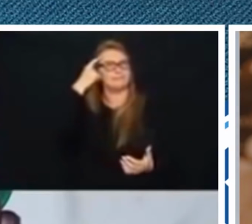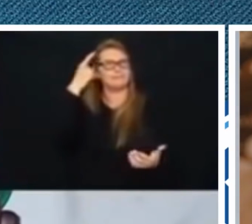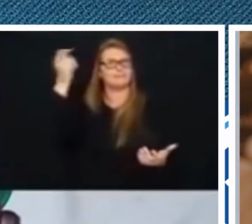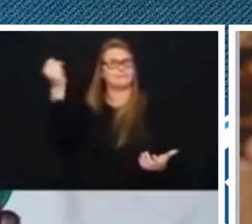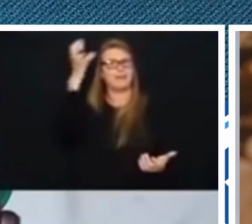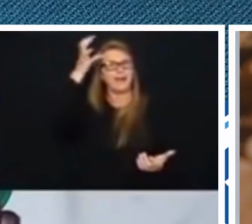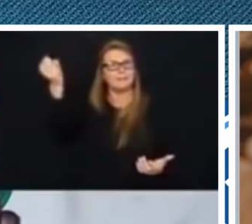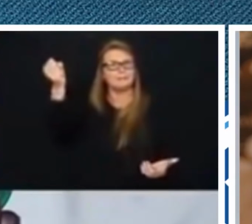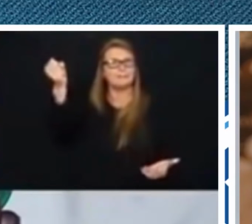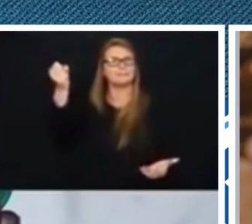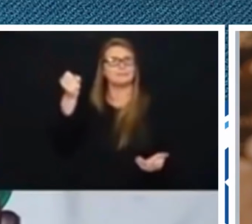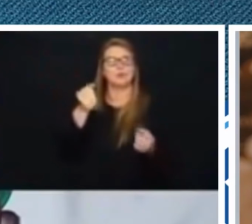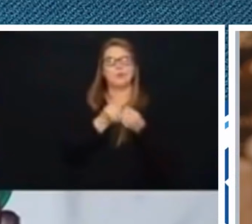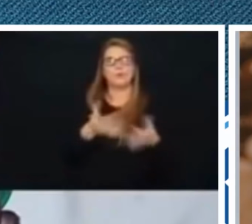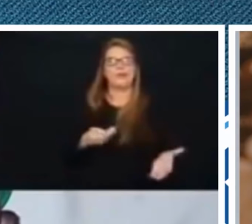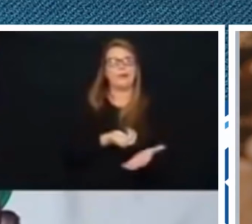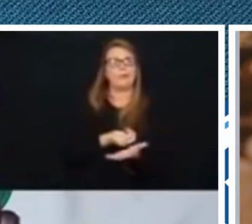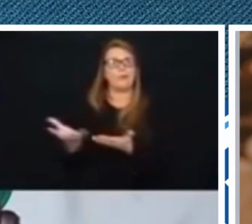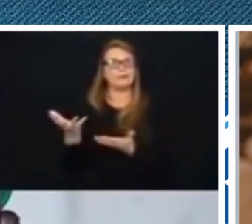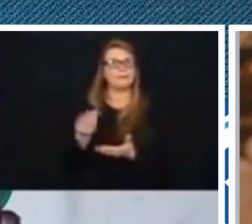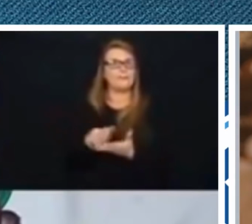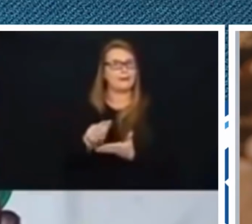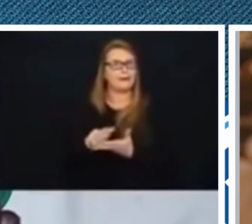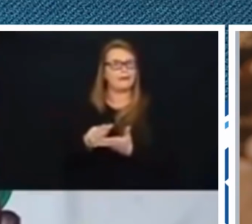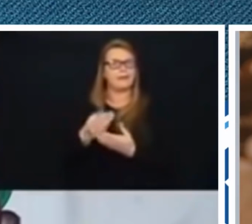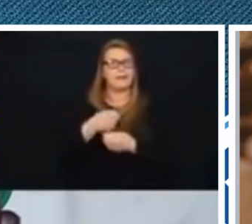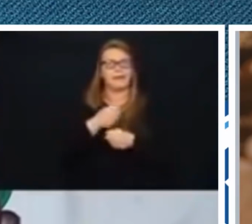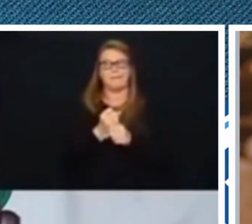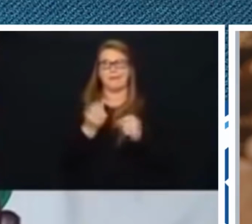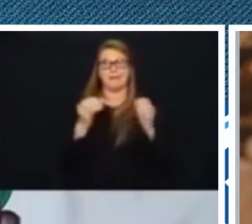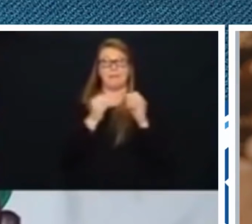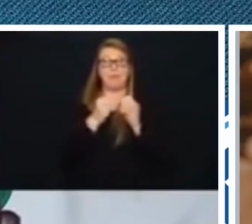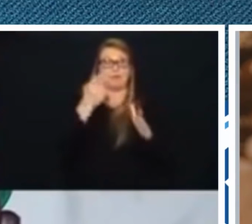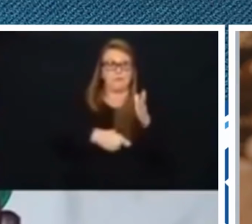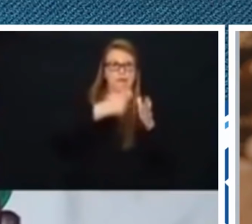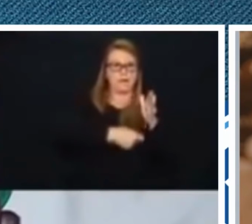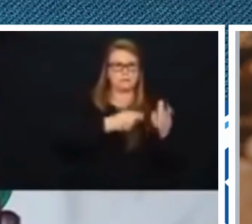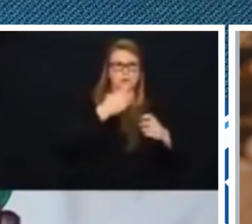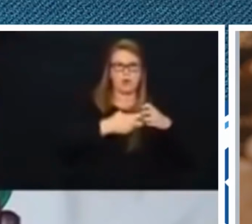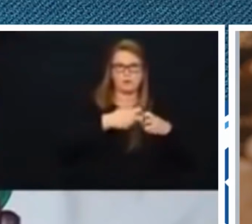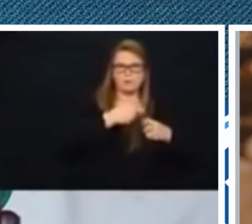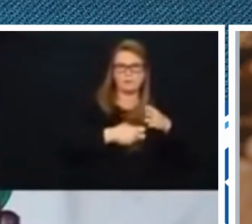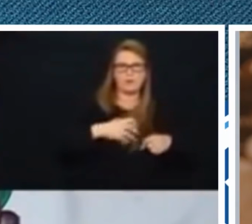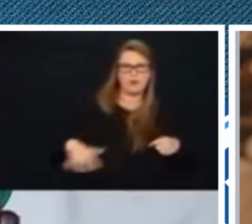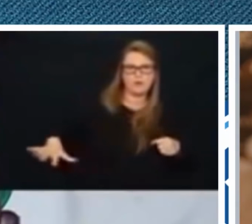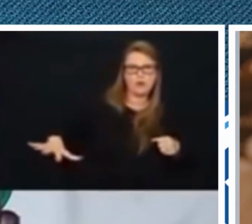just throwing money beyond money and creating more and more of an inflation problem across this great